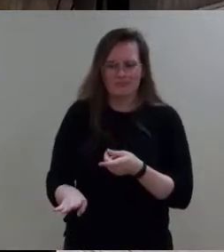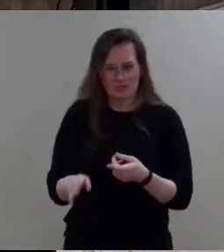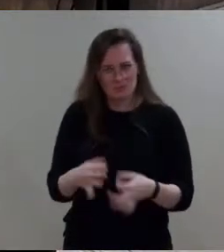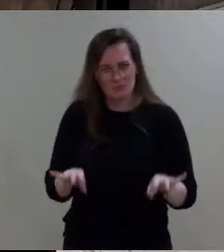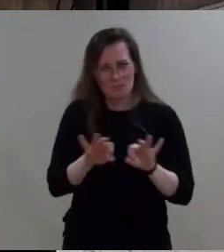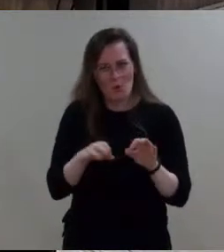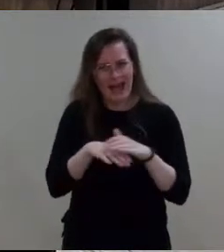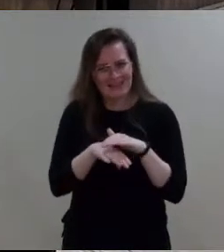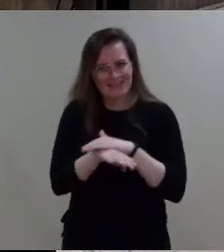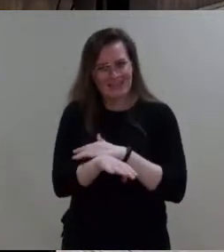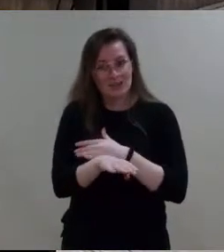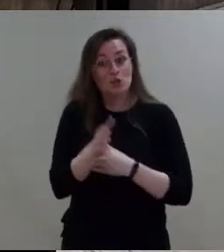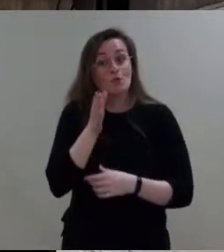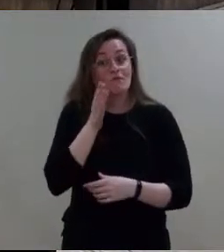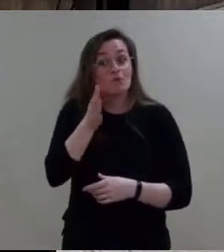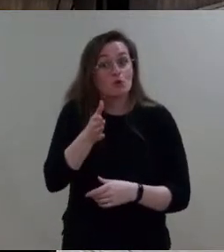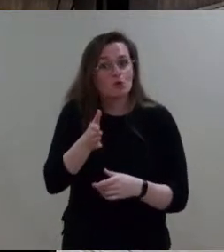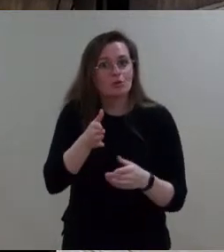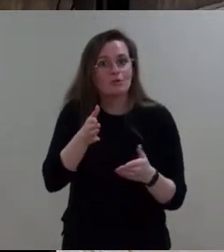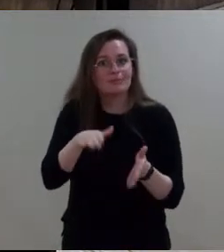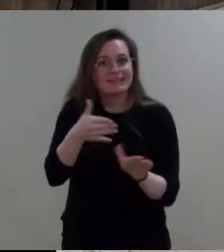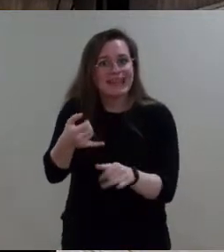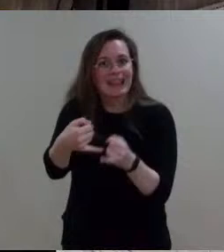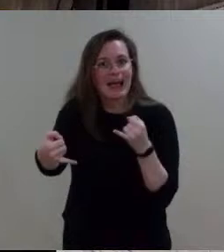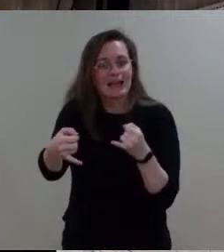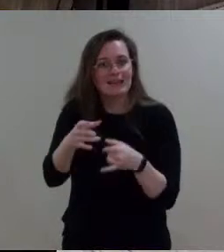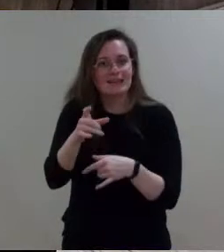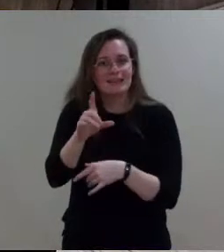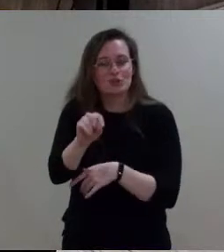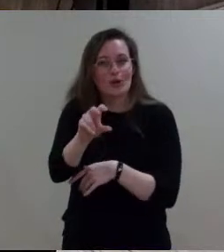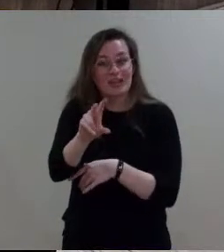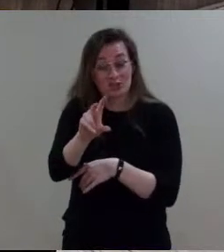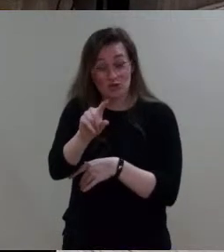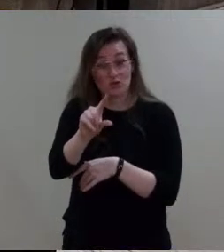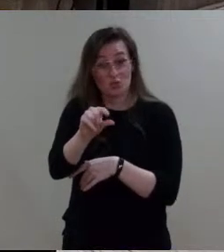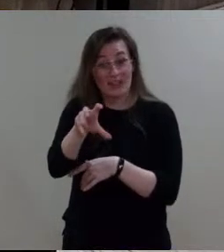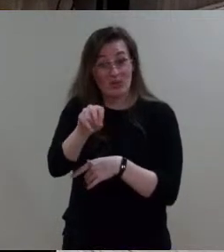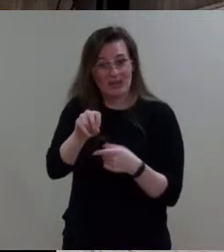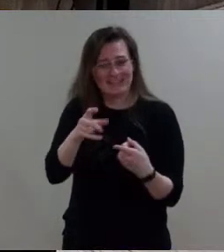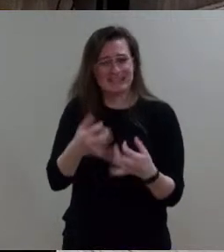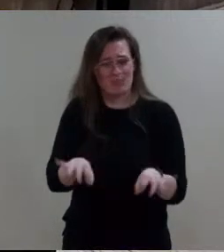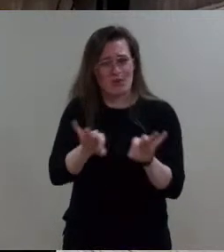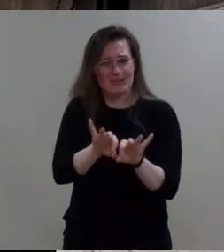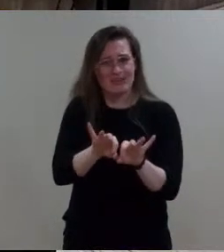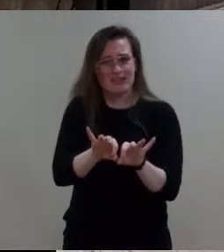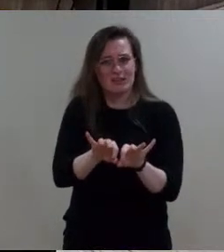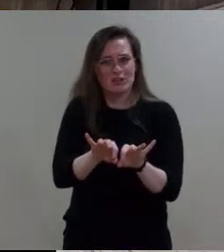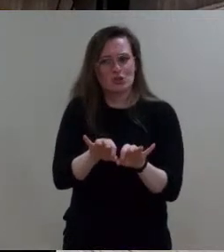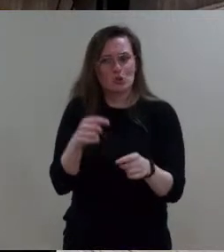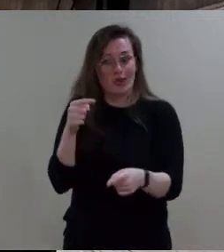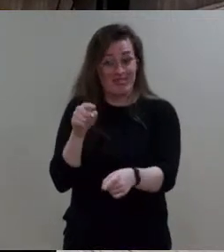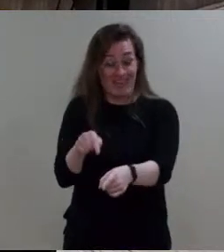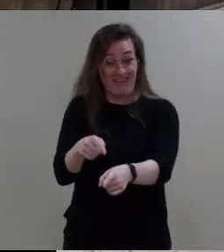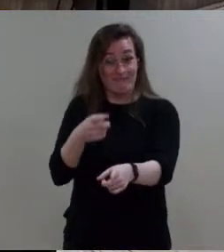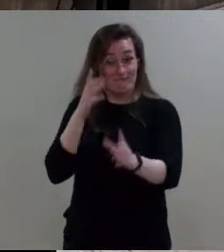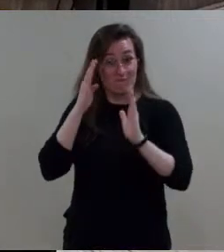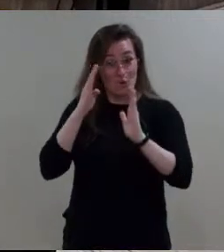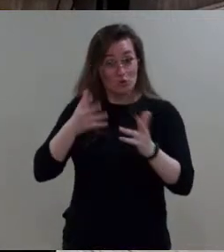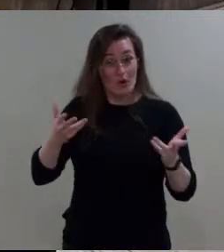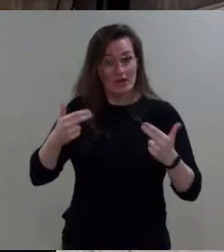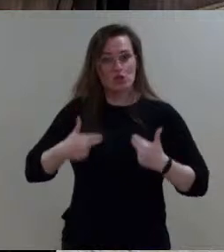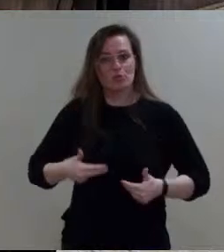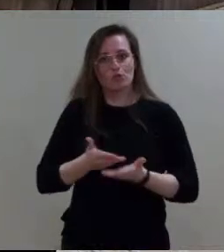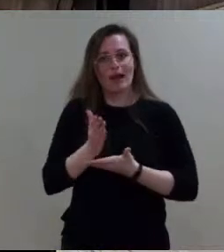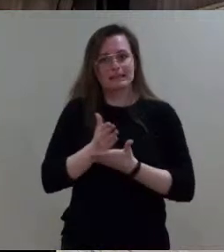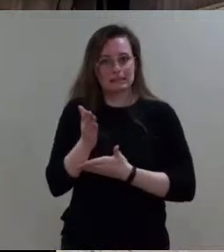on the horizon, absolutely, but it's about accessibility and human rights, and those things are non-negotiables in my opinion, and also like human rights